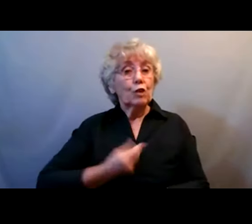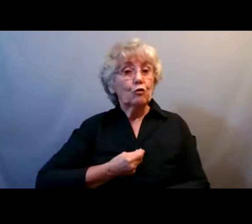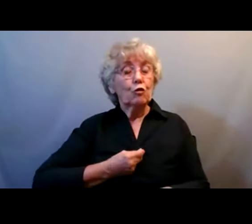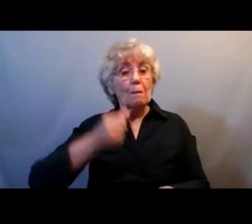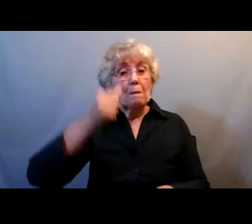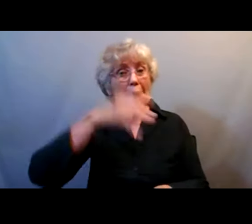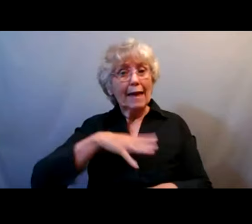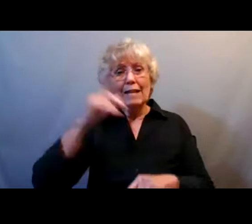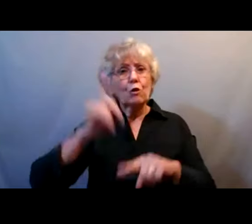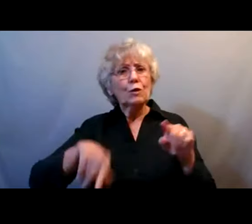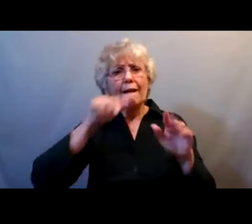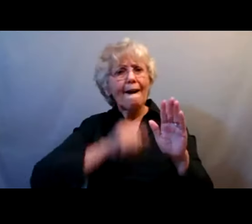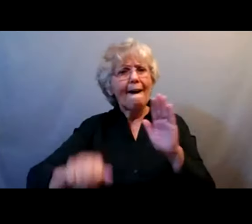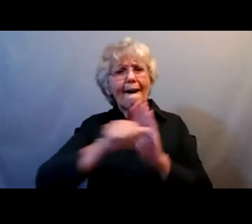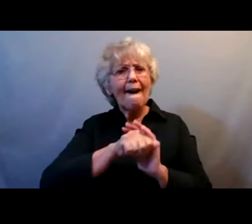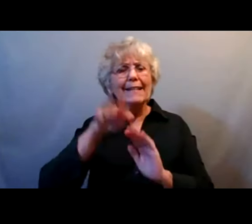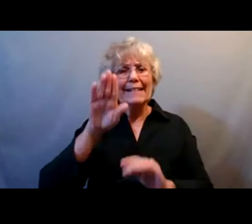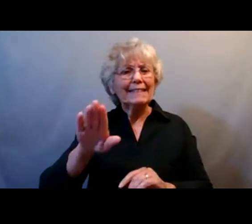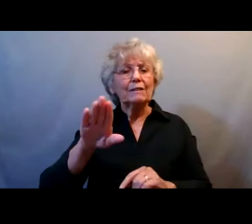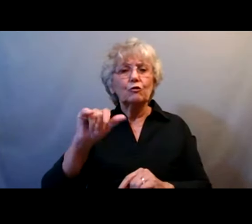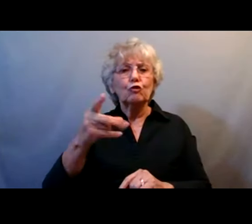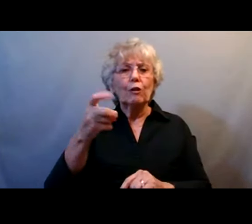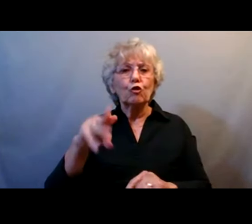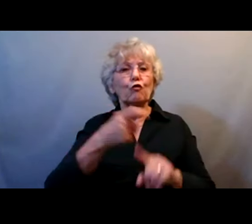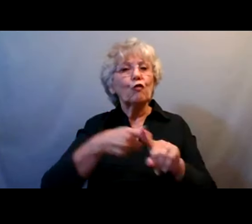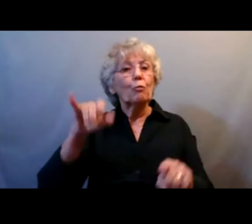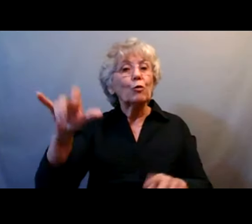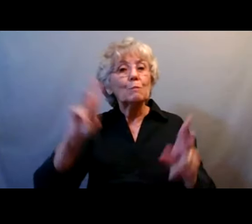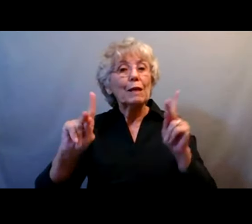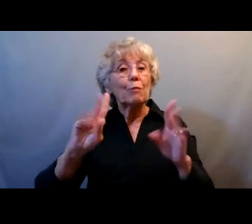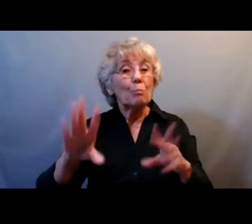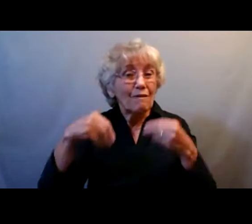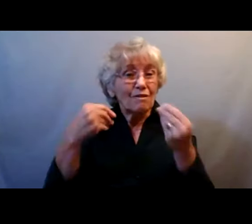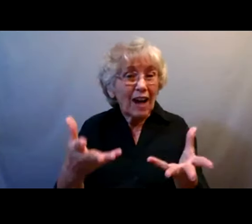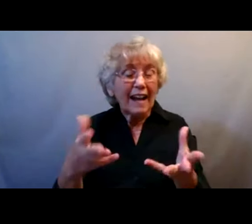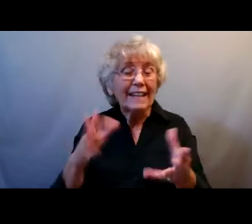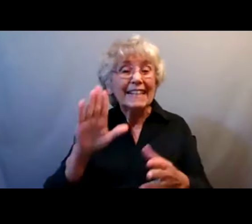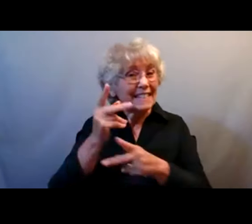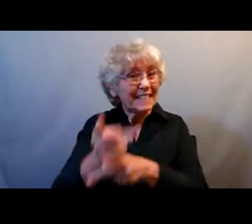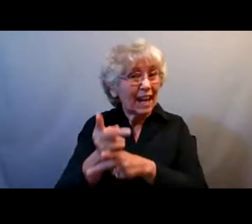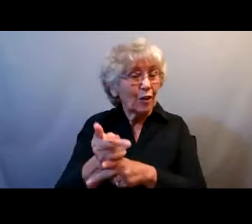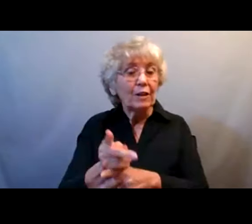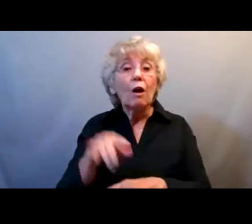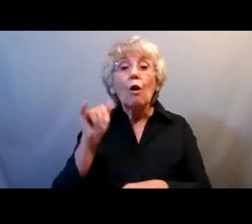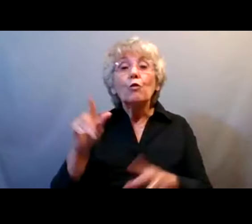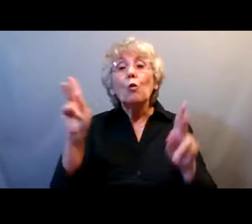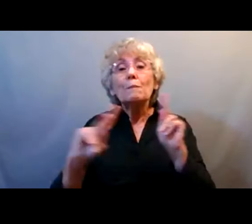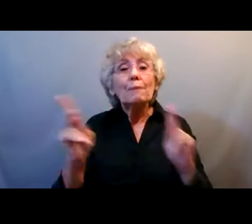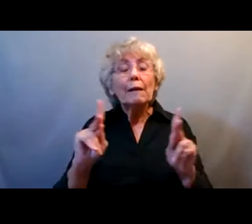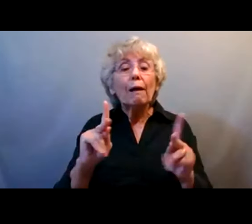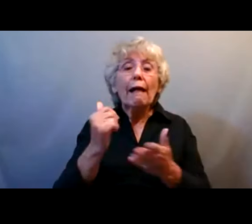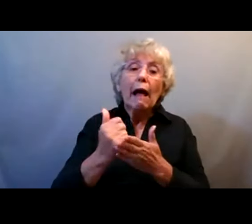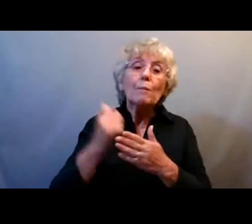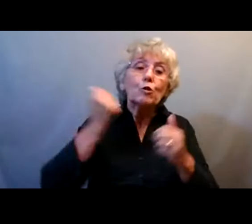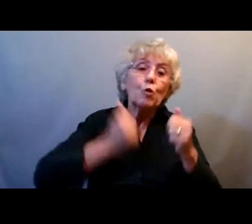hide his gender from the people that were providing his care. So the people who were helping to